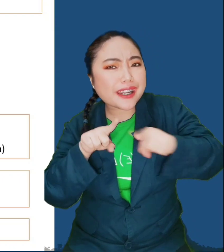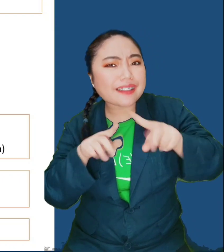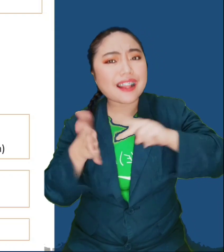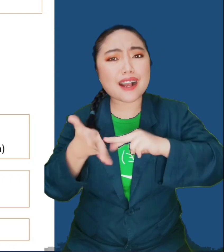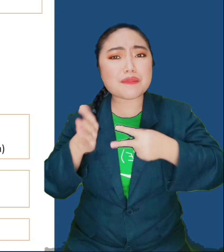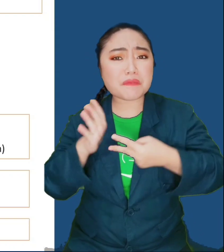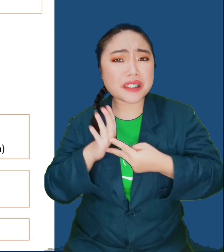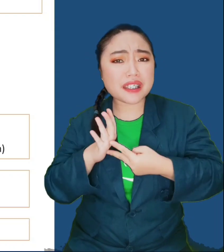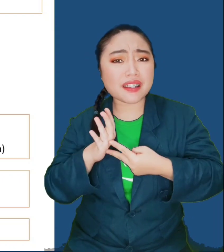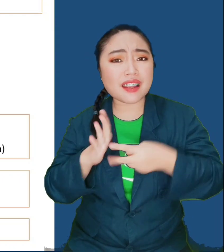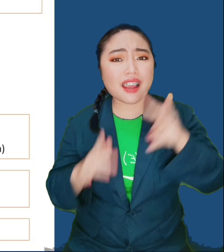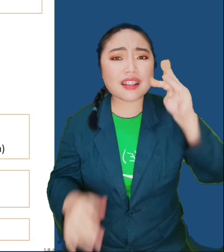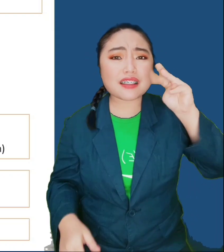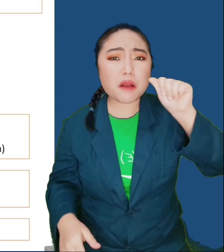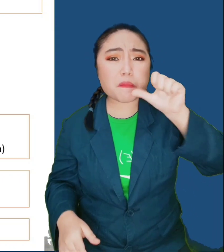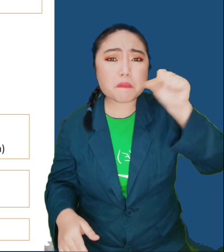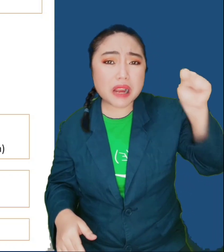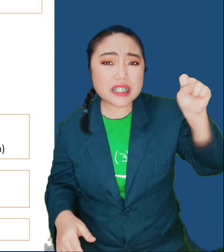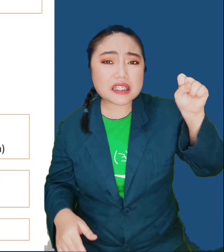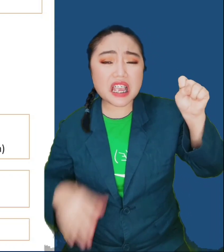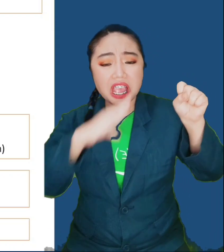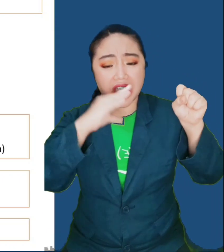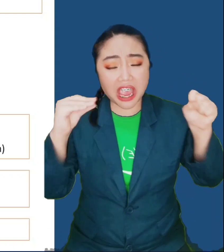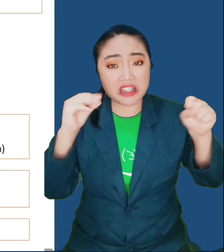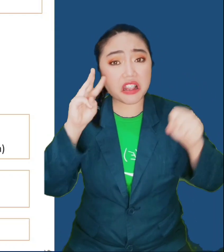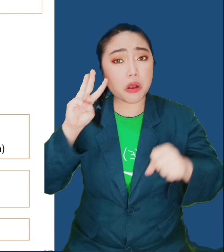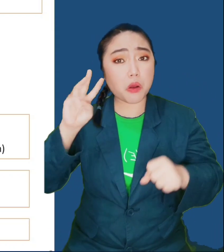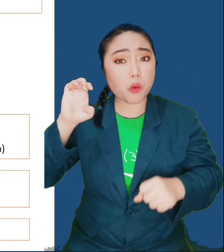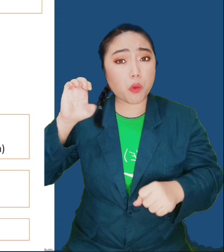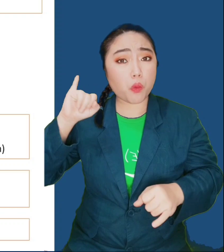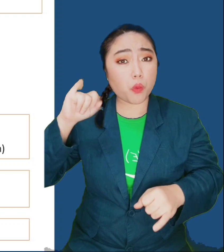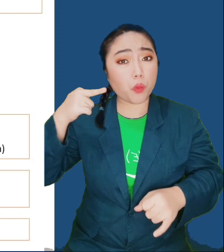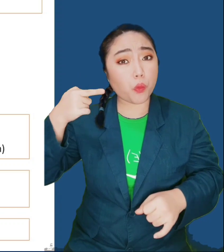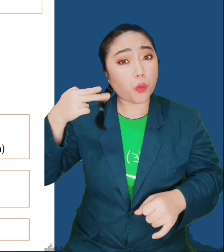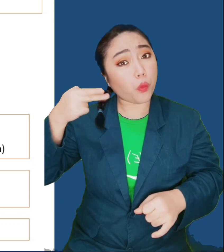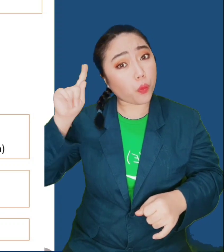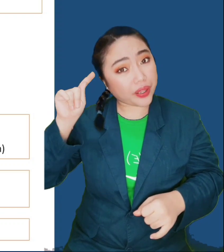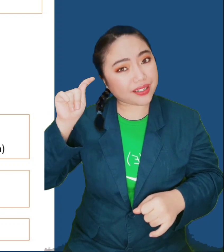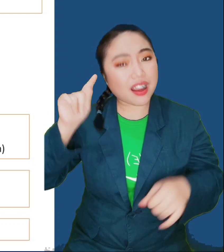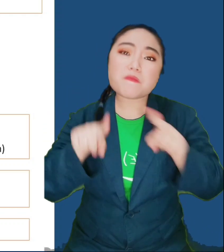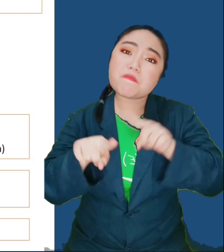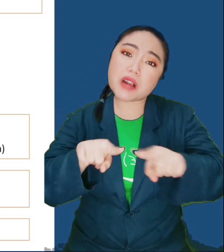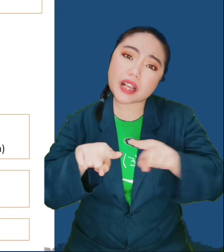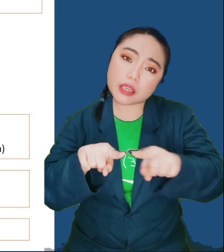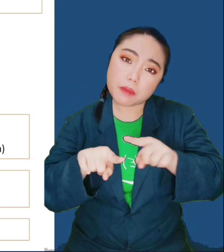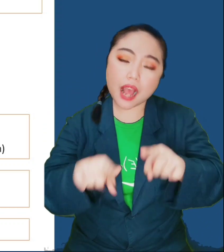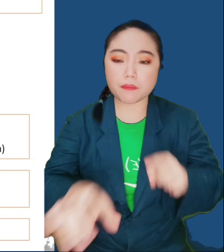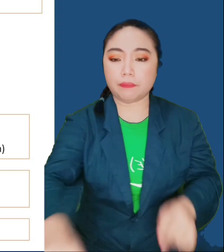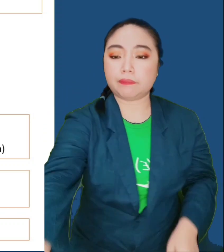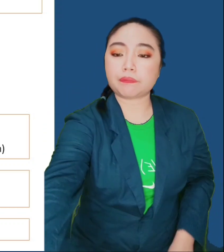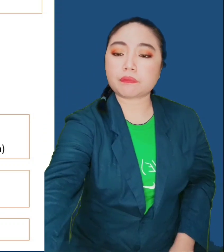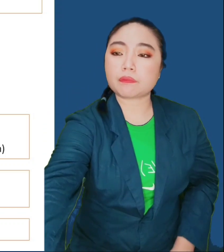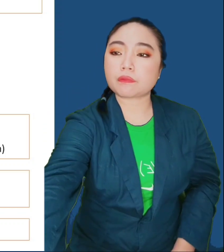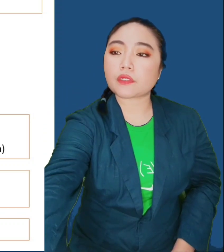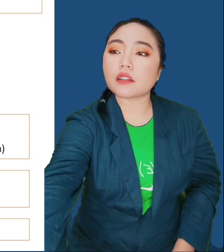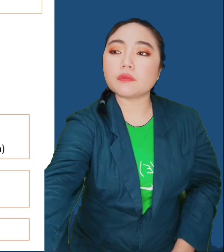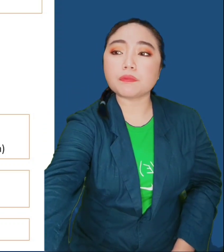science, it's a different meaning. There's a different meaning between mass and weight.